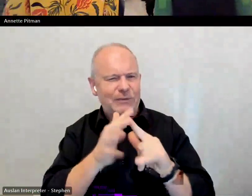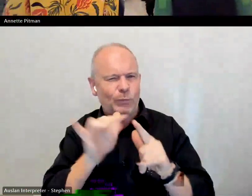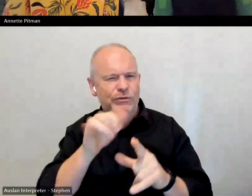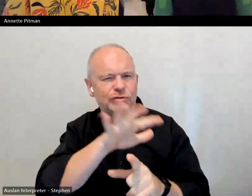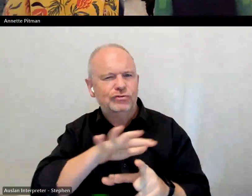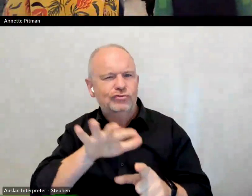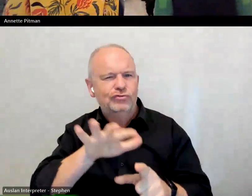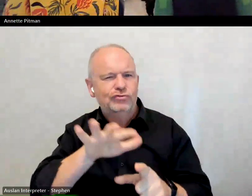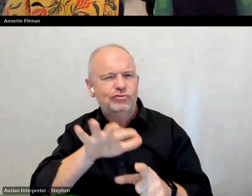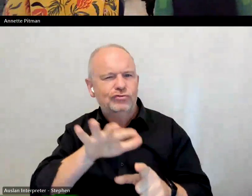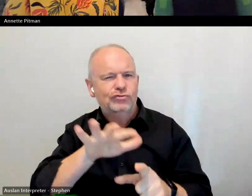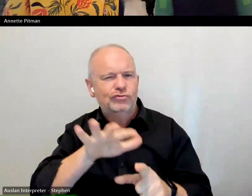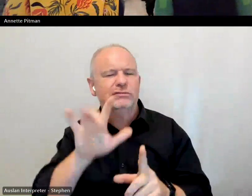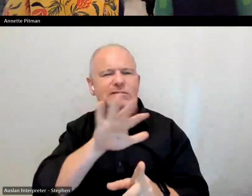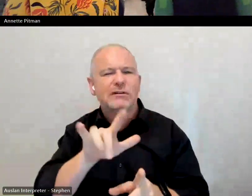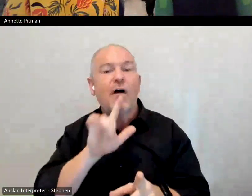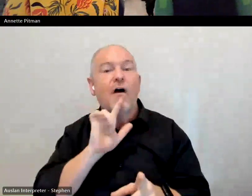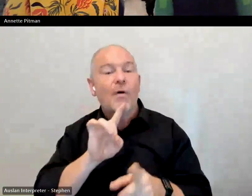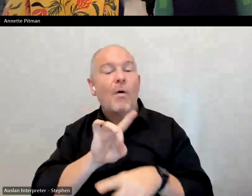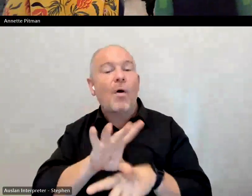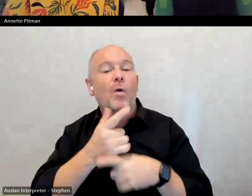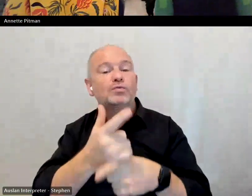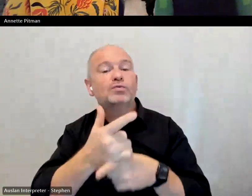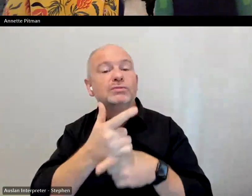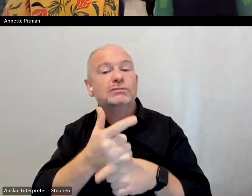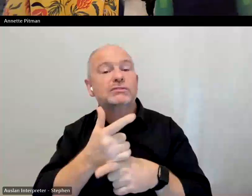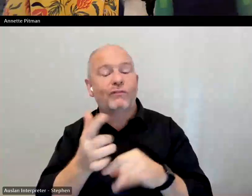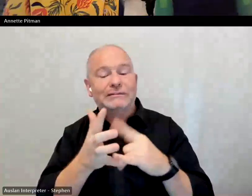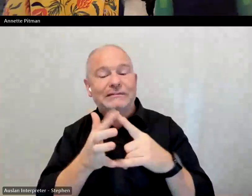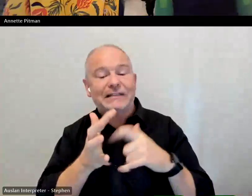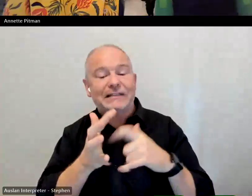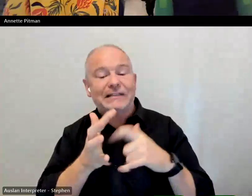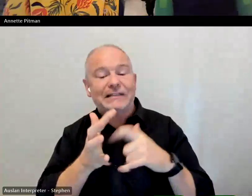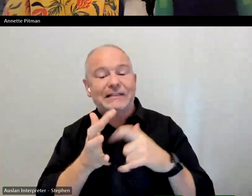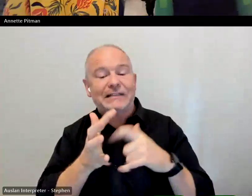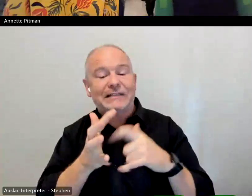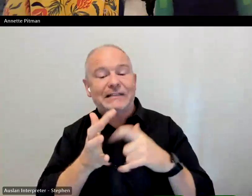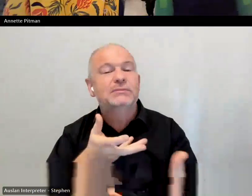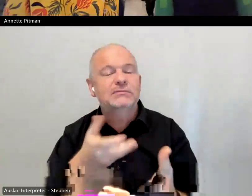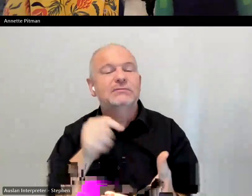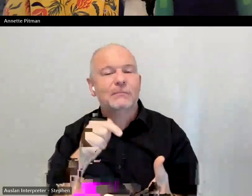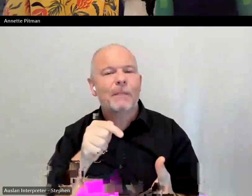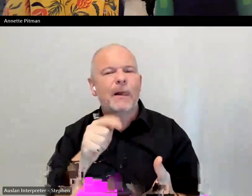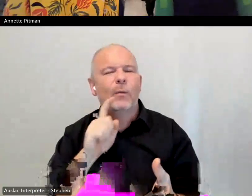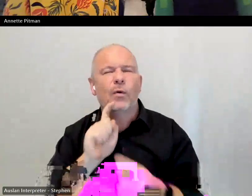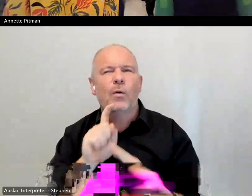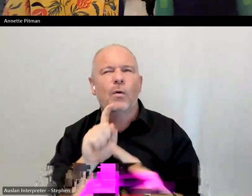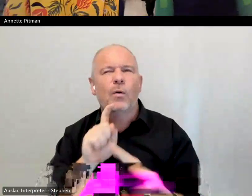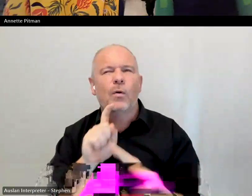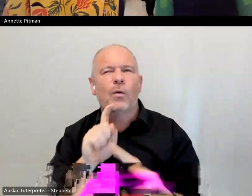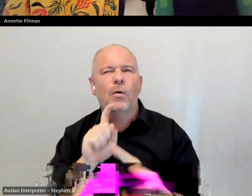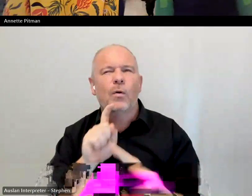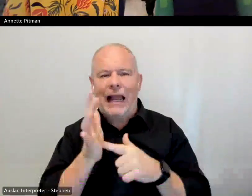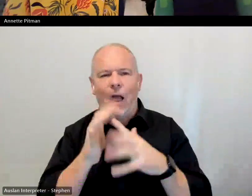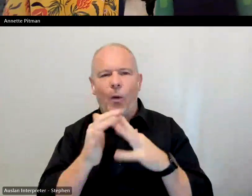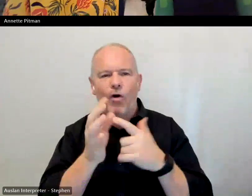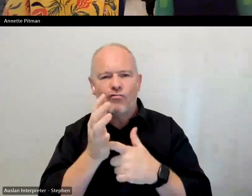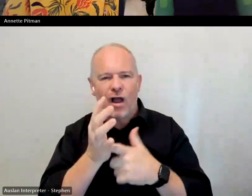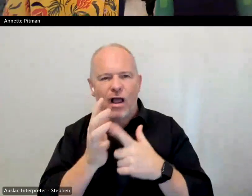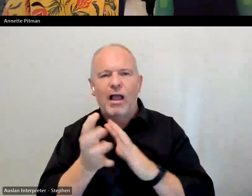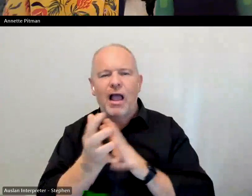For the consultation for the sector engagement, we'll be going to the Illawarra, we'll be going out to the